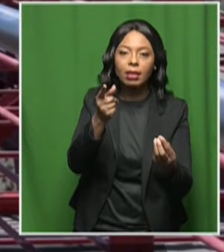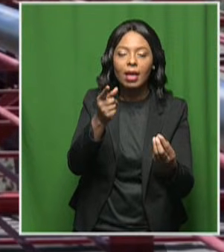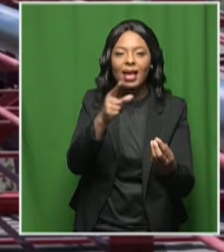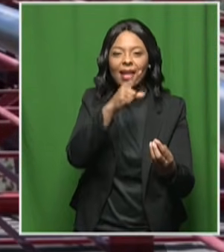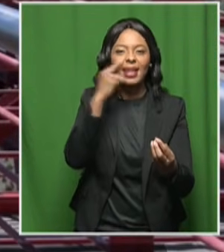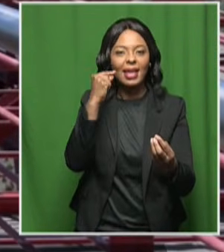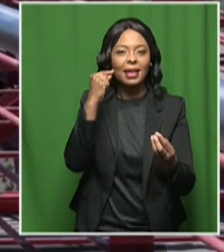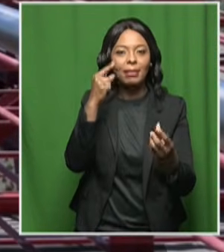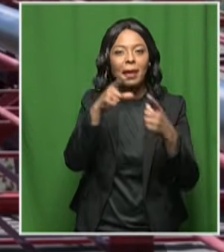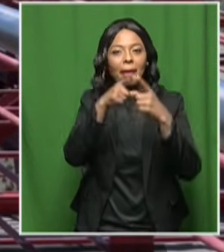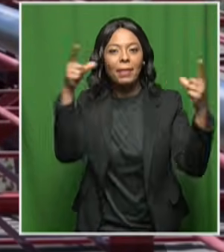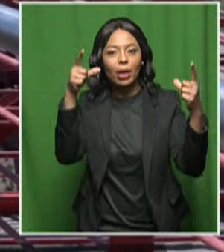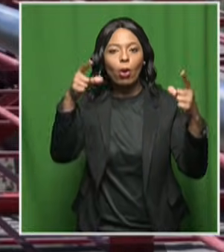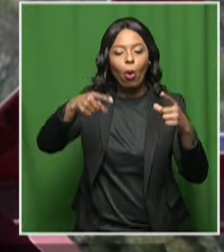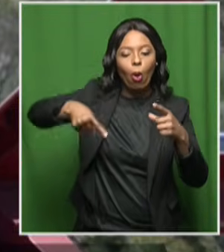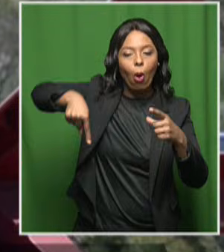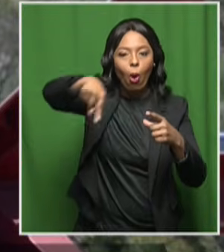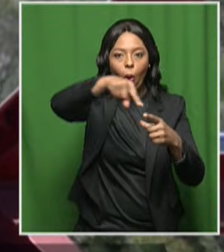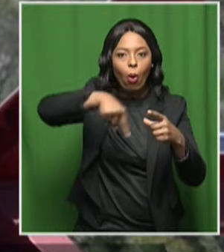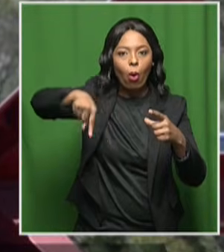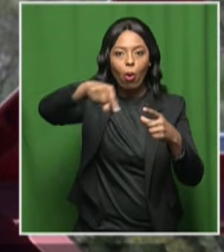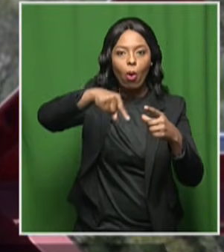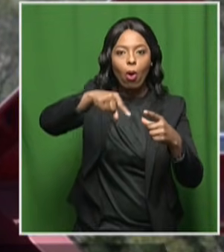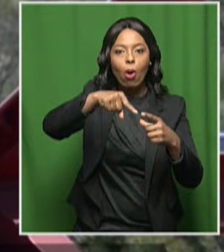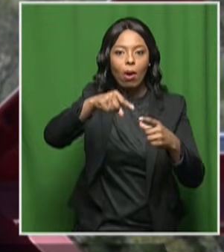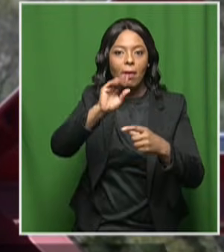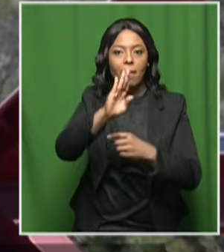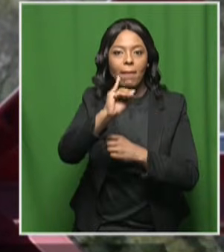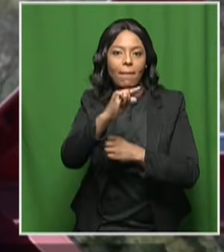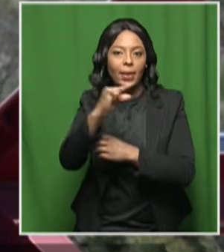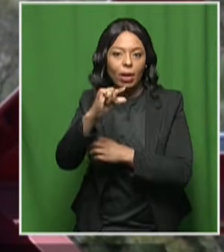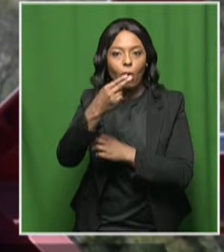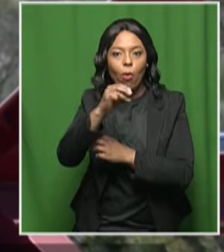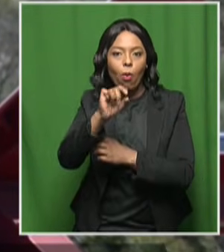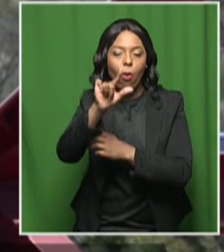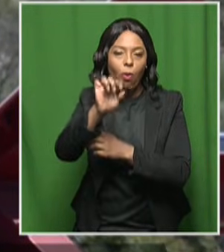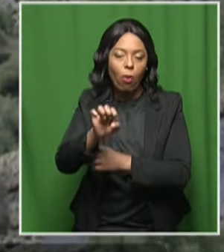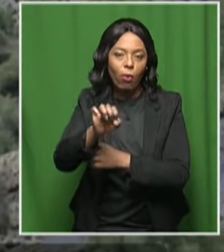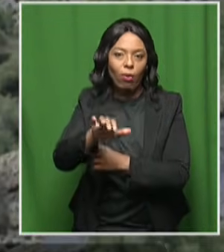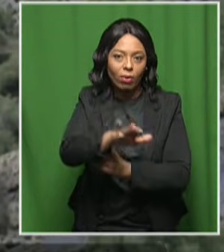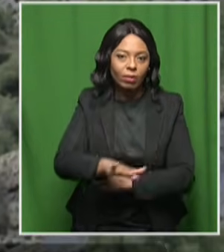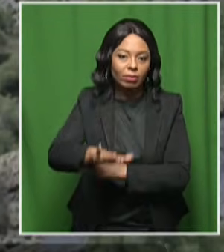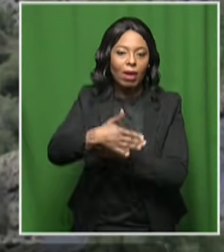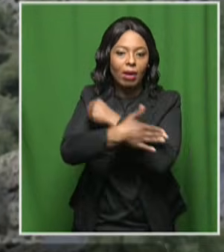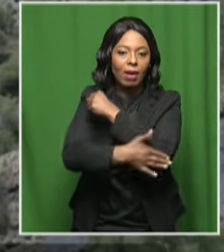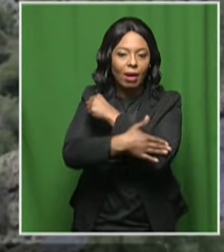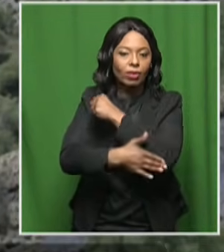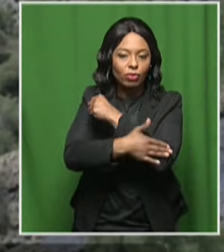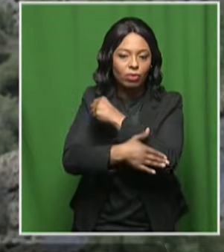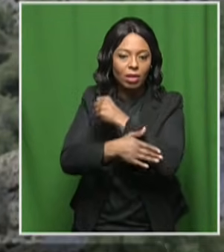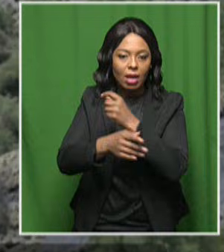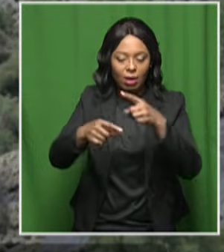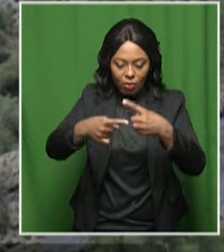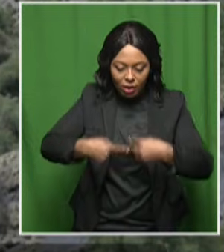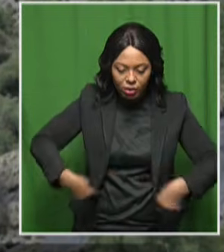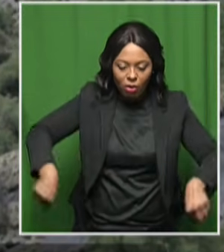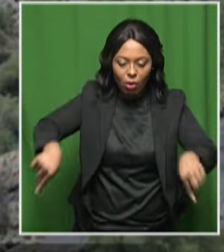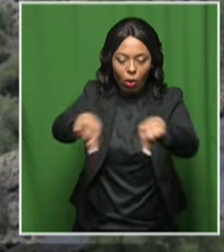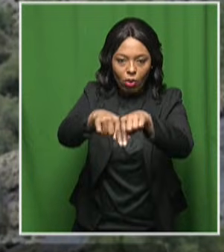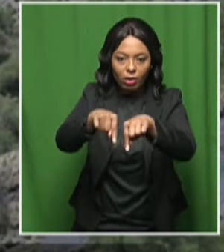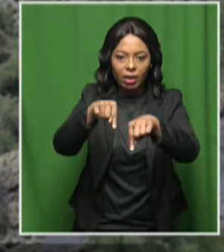one of the biggest man-made holes in the country. And of course, it is visible from space.